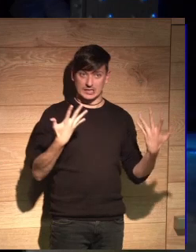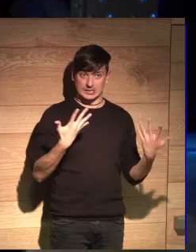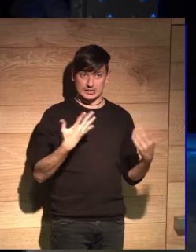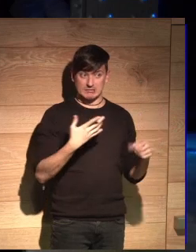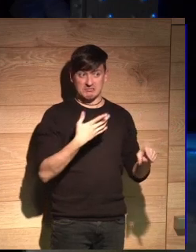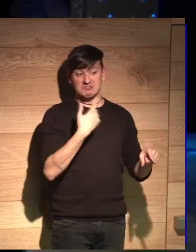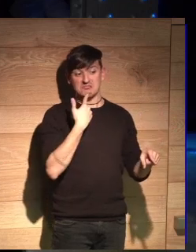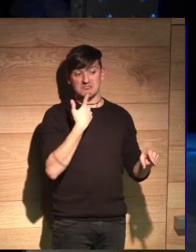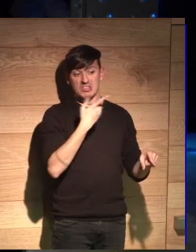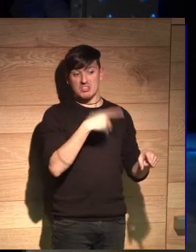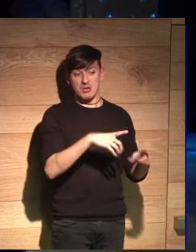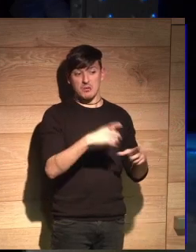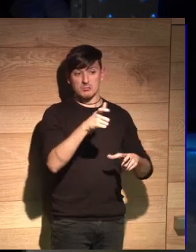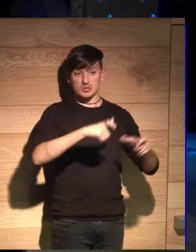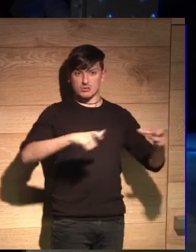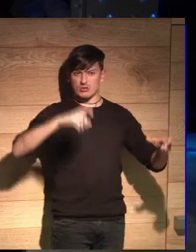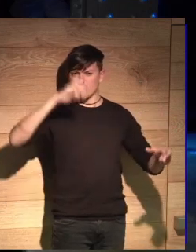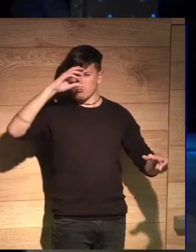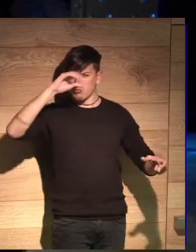Hopkins says that there will be